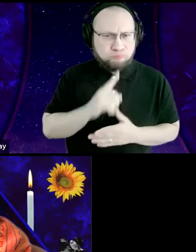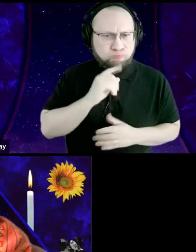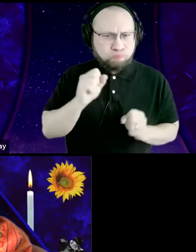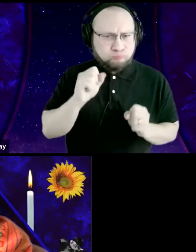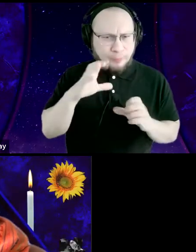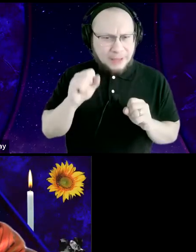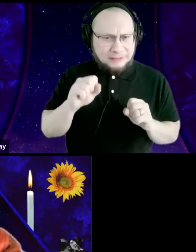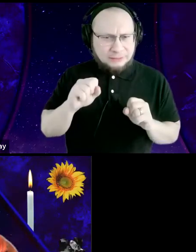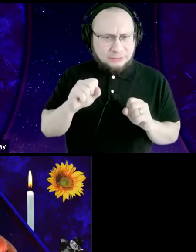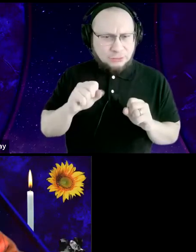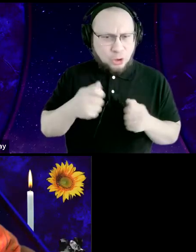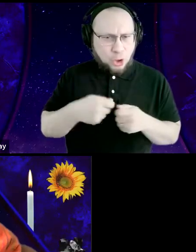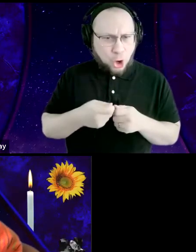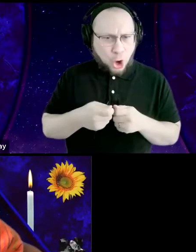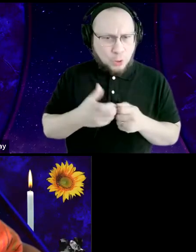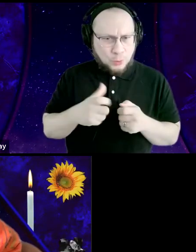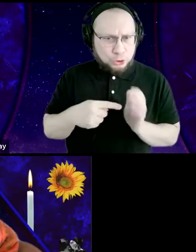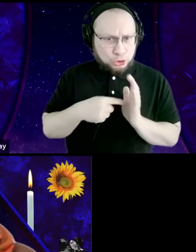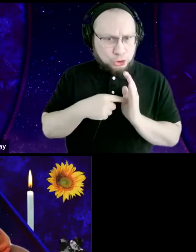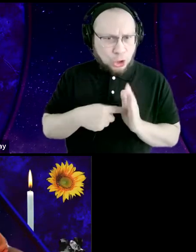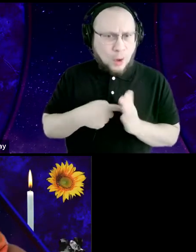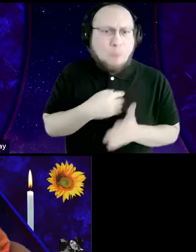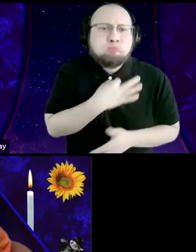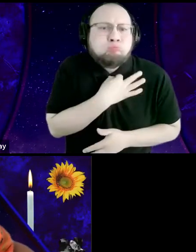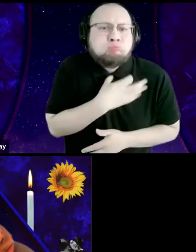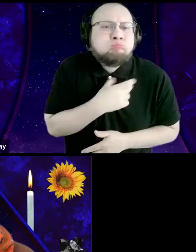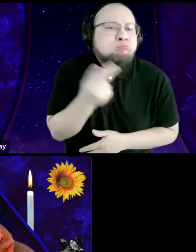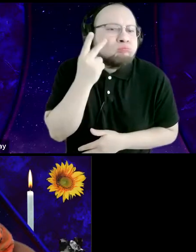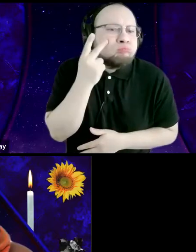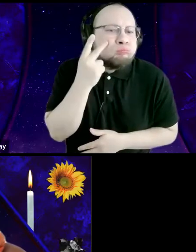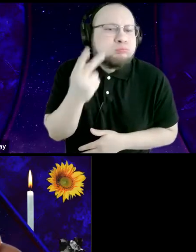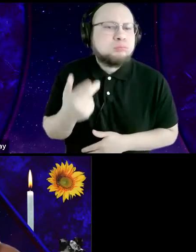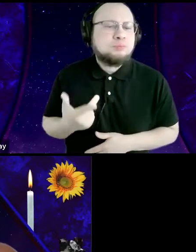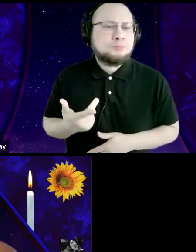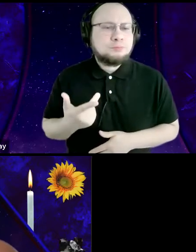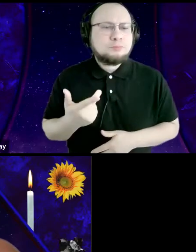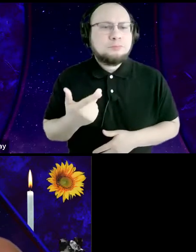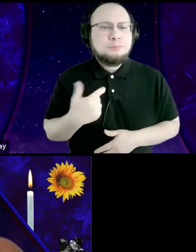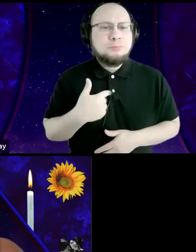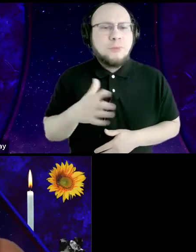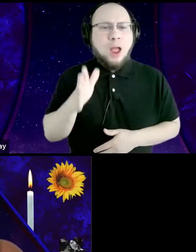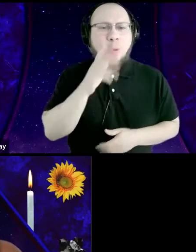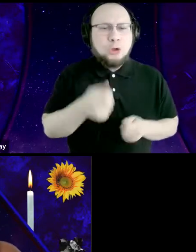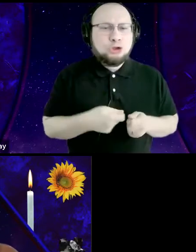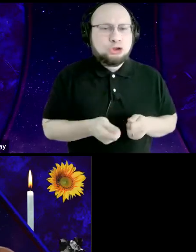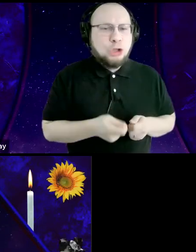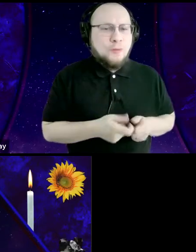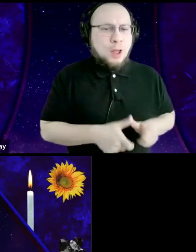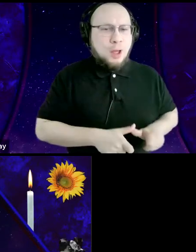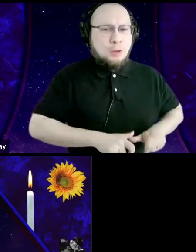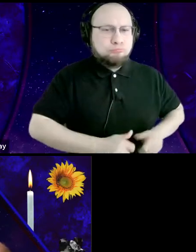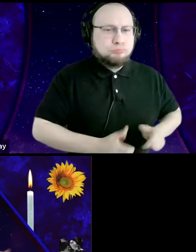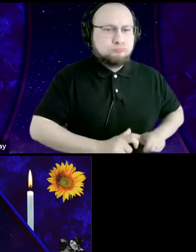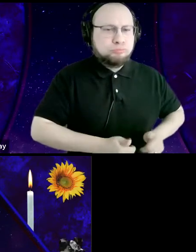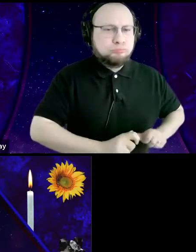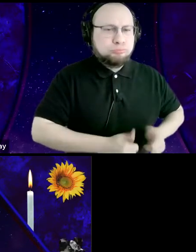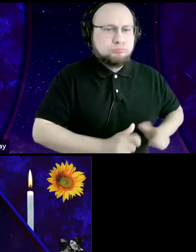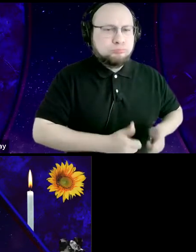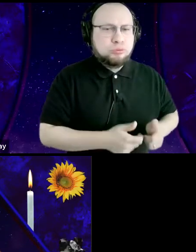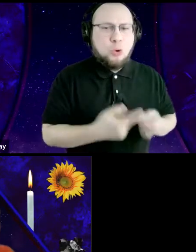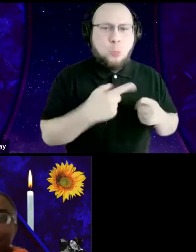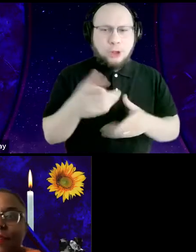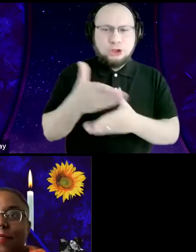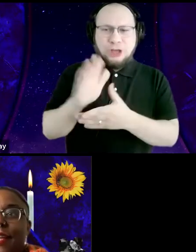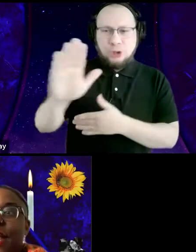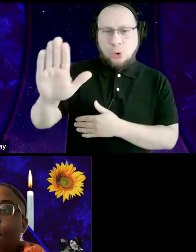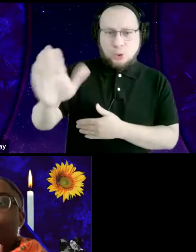decks that you would love to share feature, and I can't wait to see them. So I'm going to be doing a little shuffling ASMR while you share